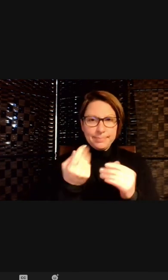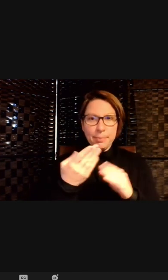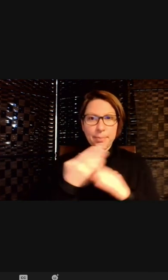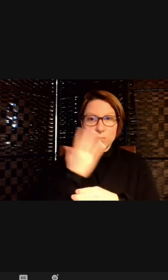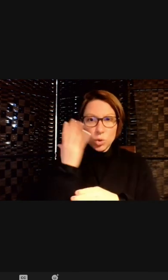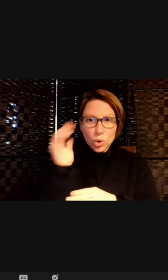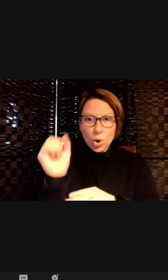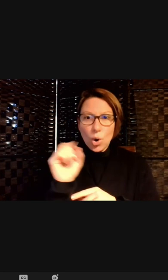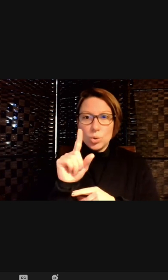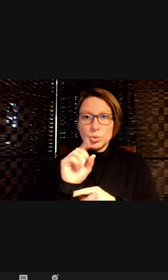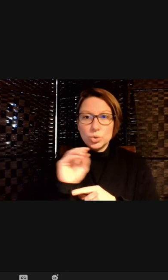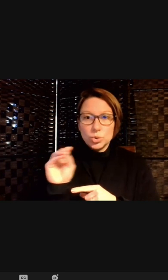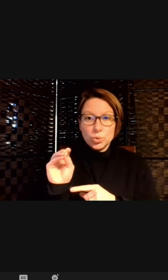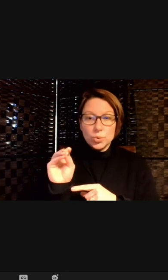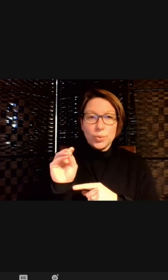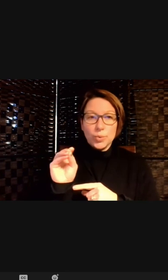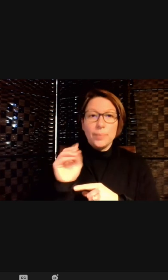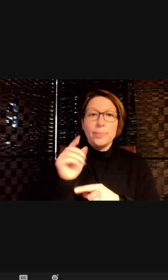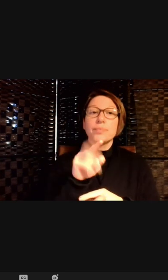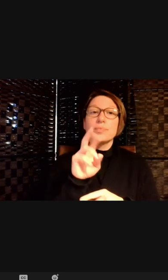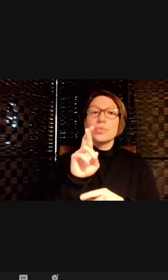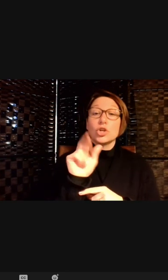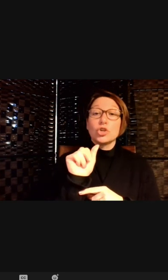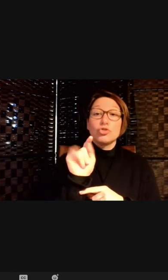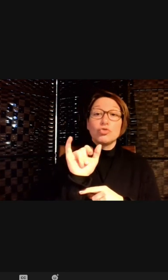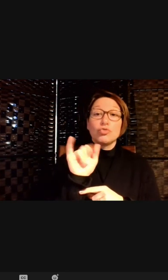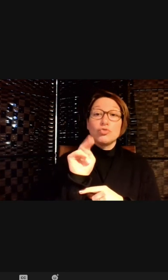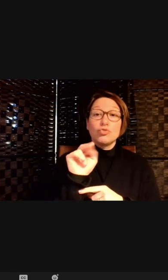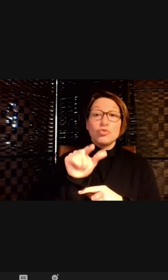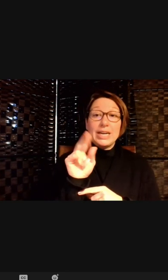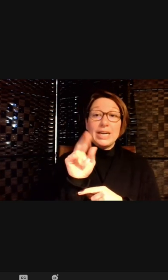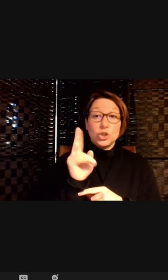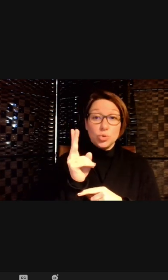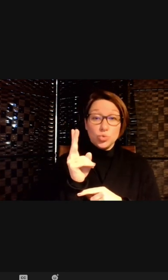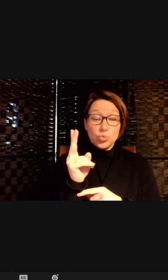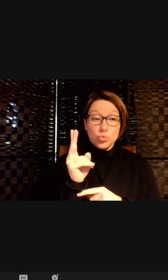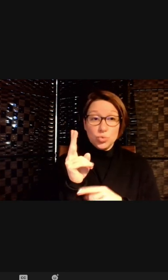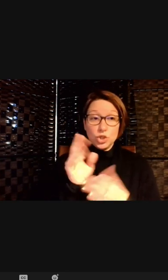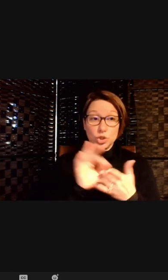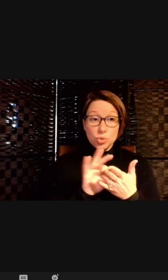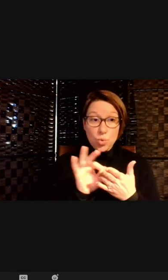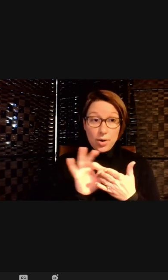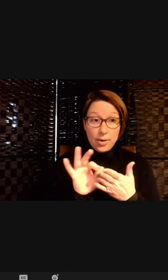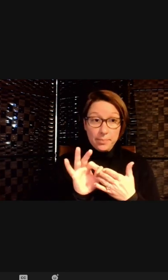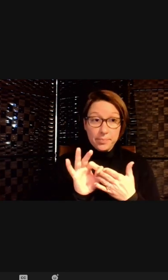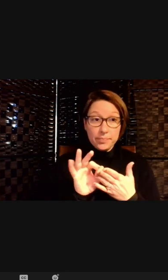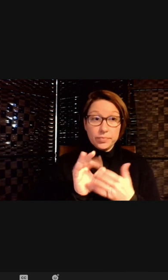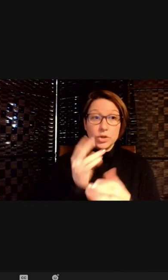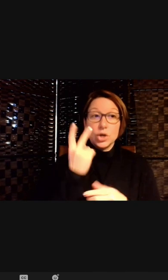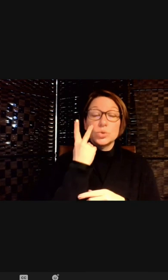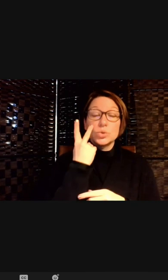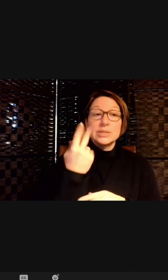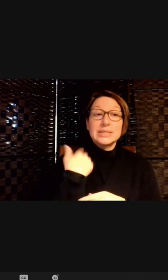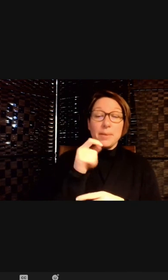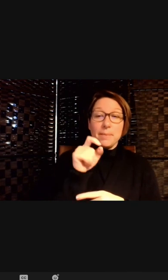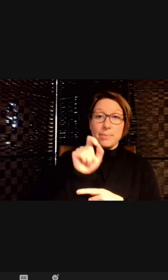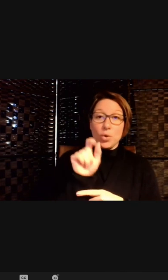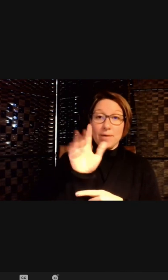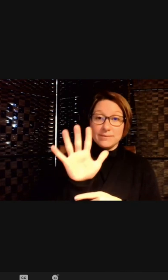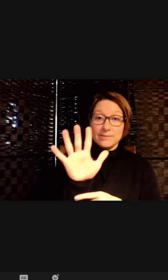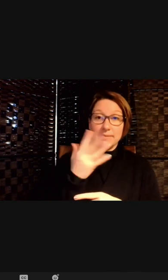So this is Ahmed's rating 2 CVI rating score. And so you see he has a 0.5